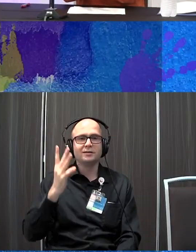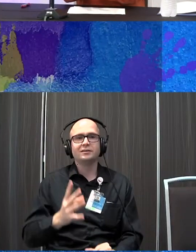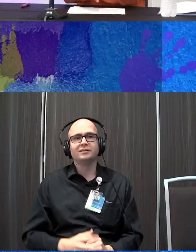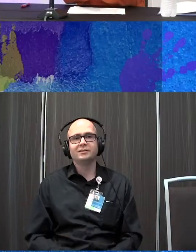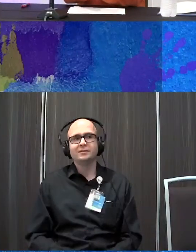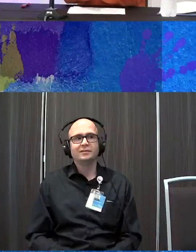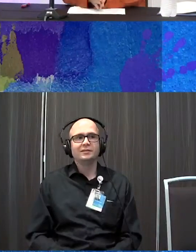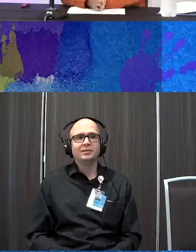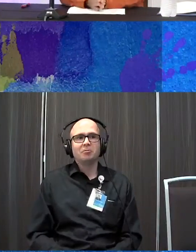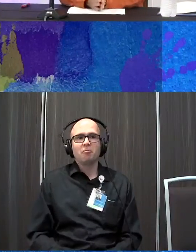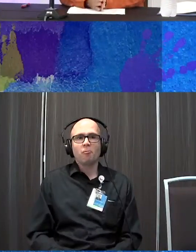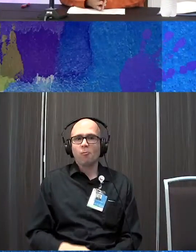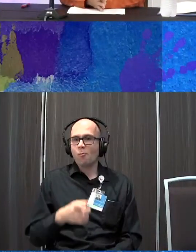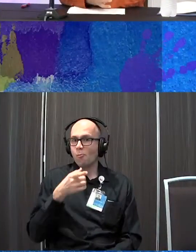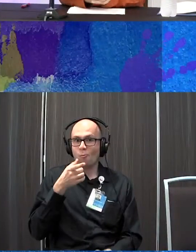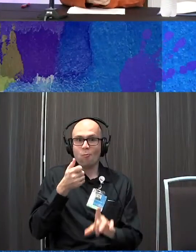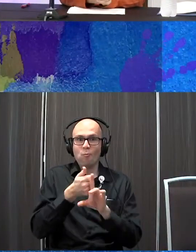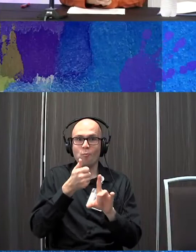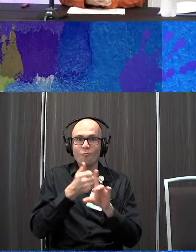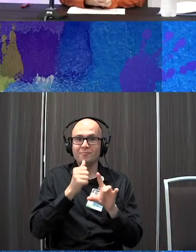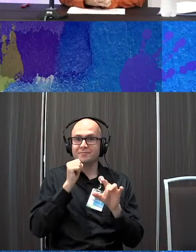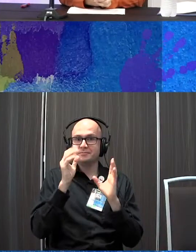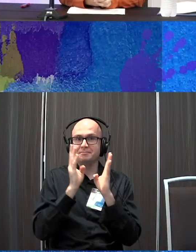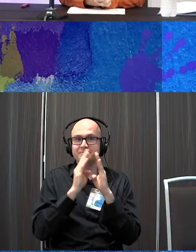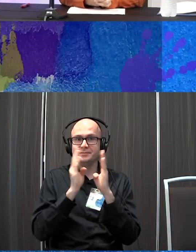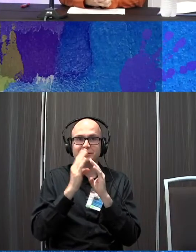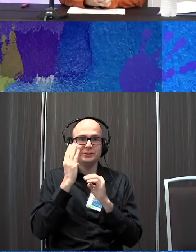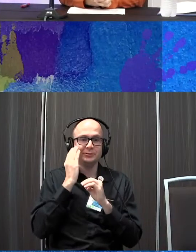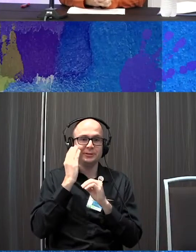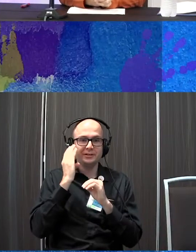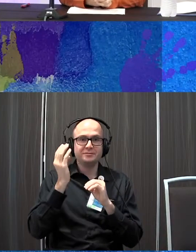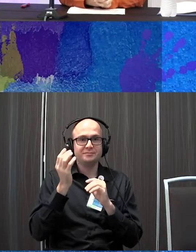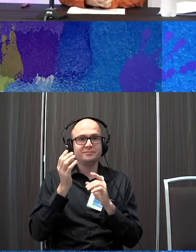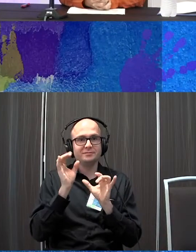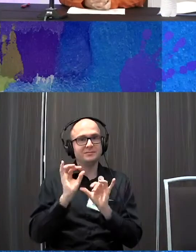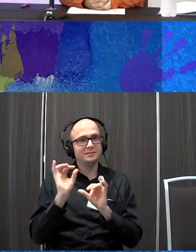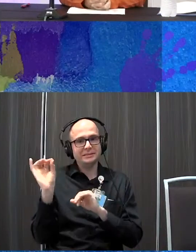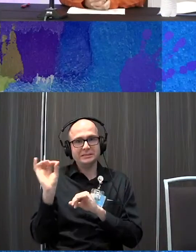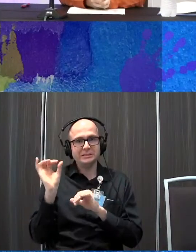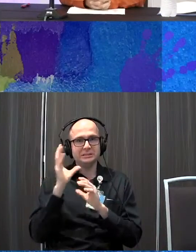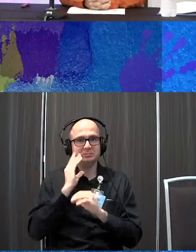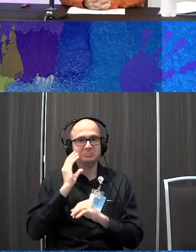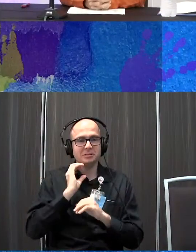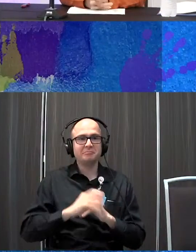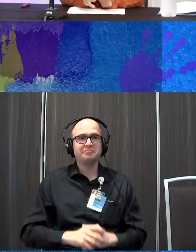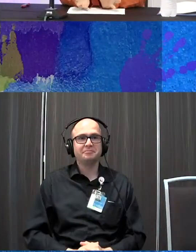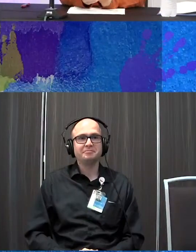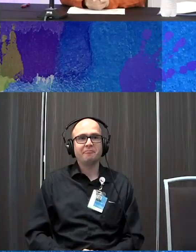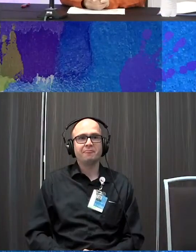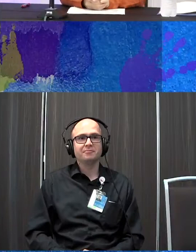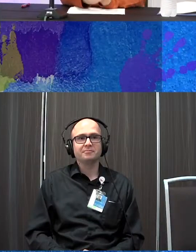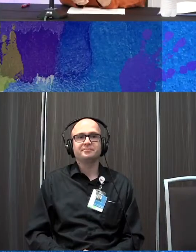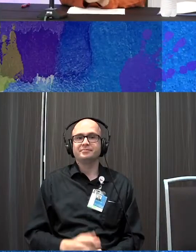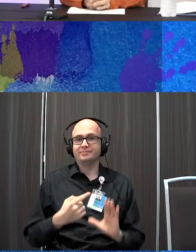So anyway, I bet you're not the only one in this conference who virtually has had similar experiences. Yeah, it was but yes. So that would